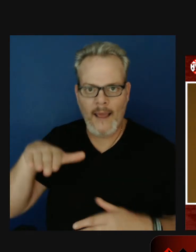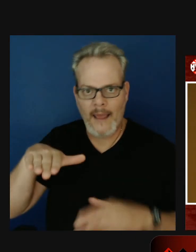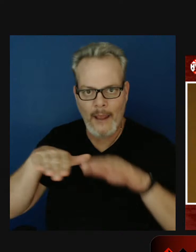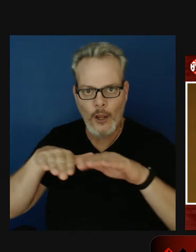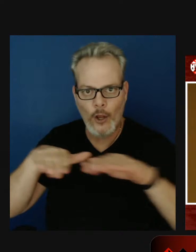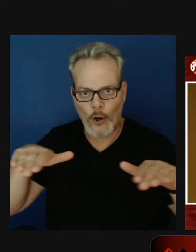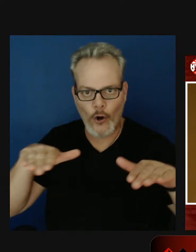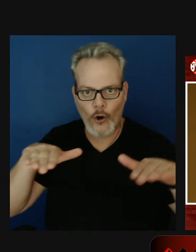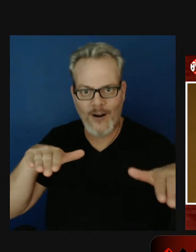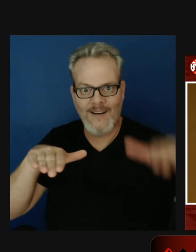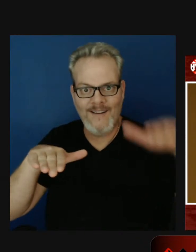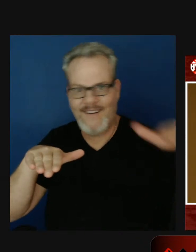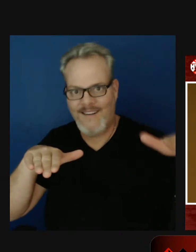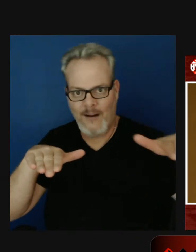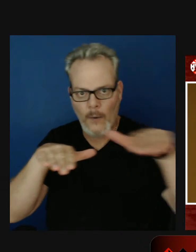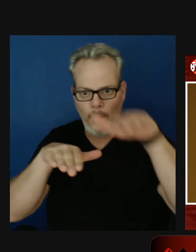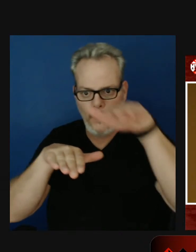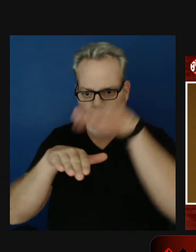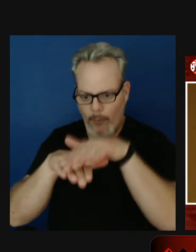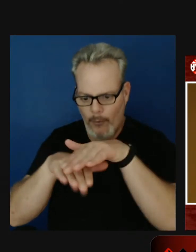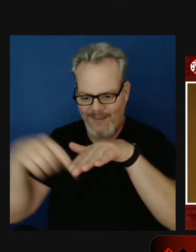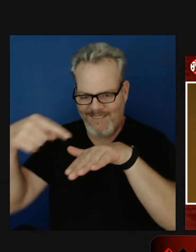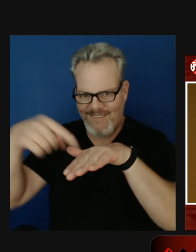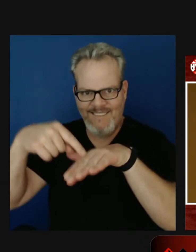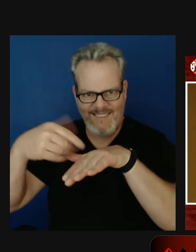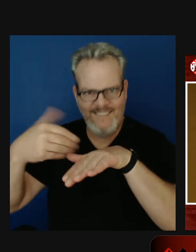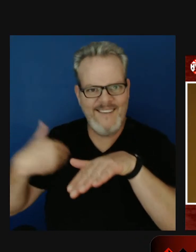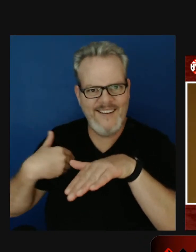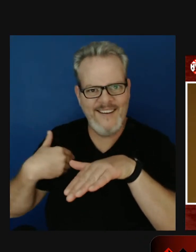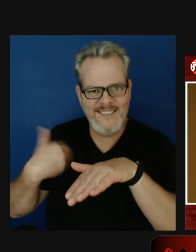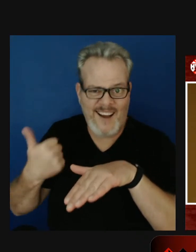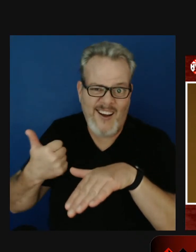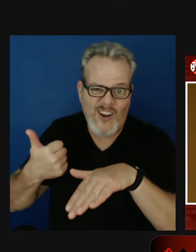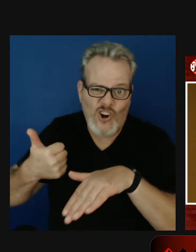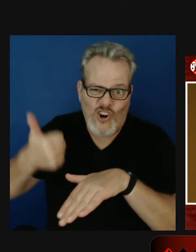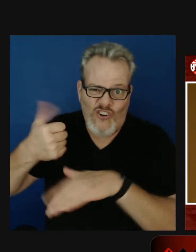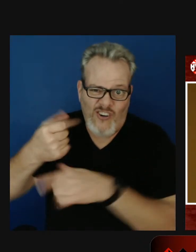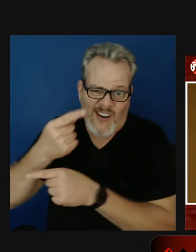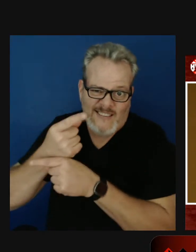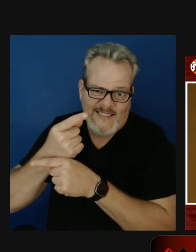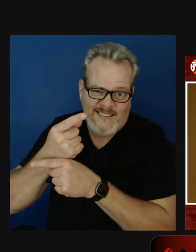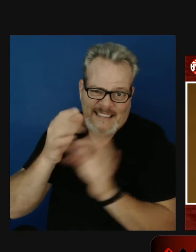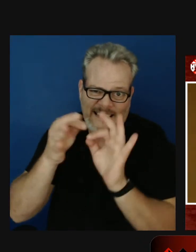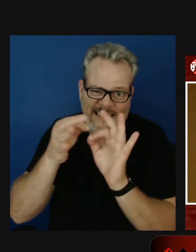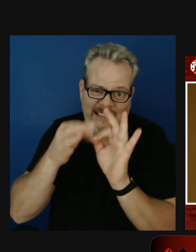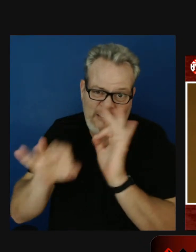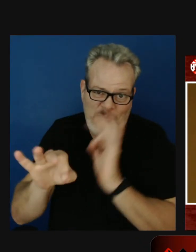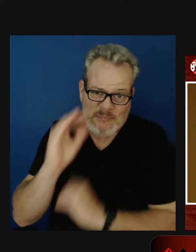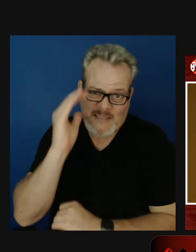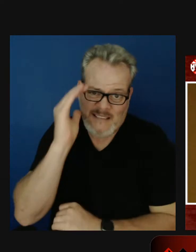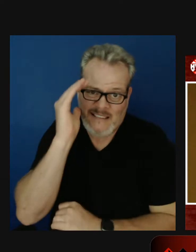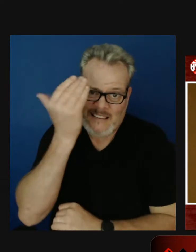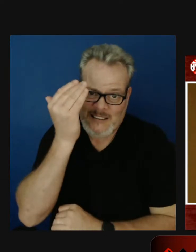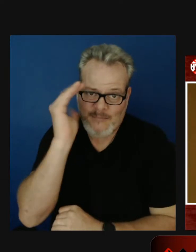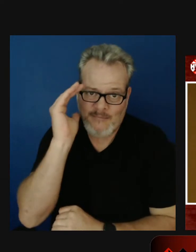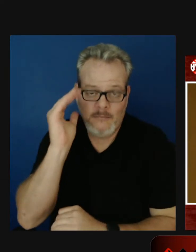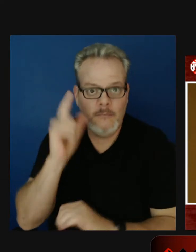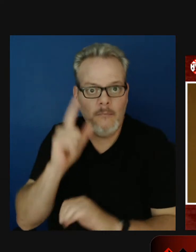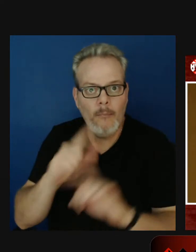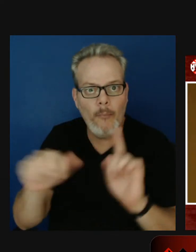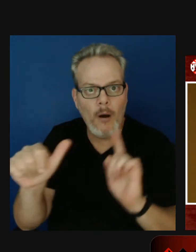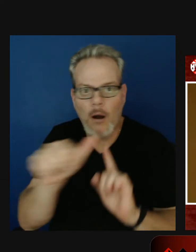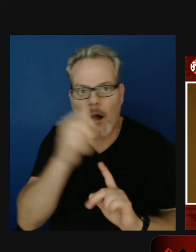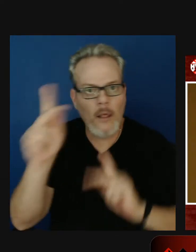top has to be younger. I mean, very simple, but no one had really come up with that